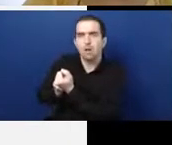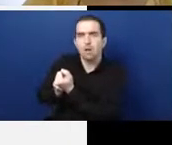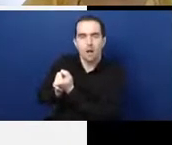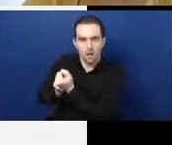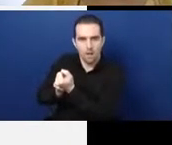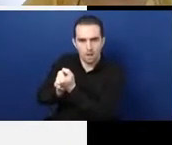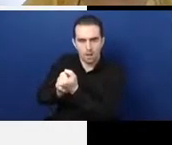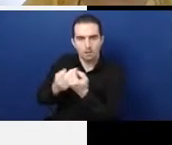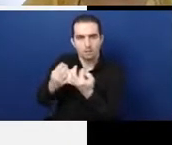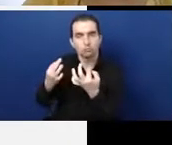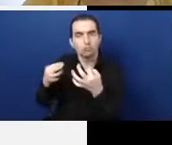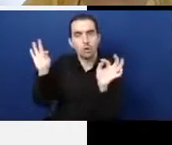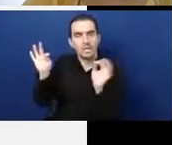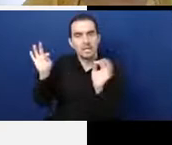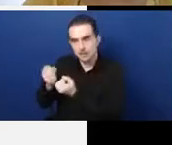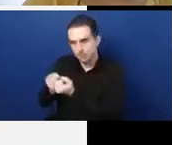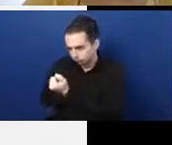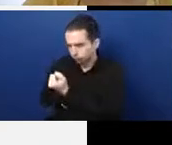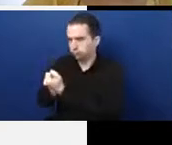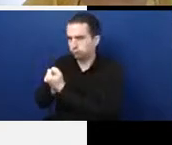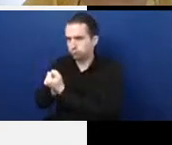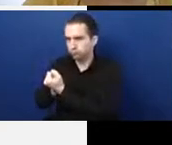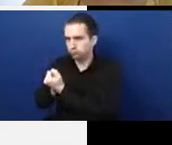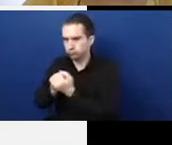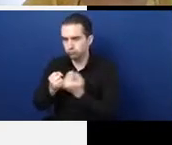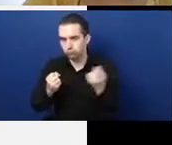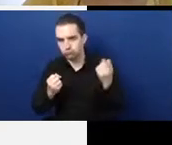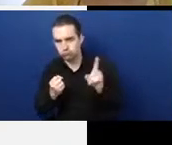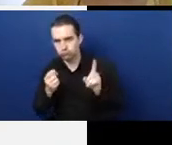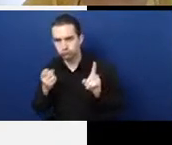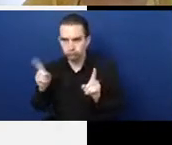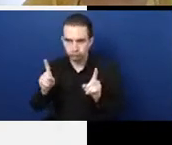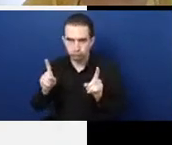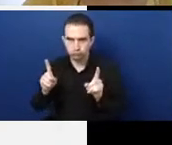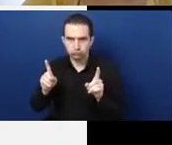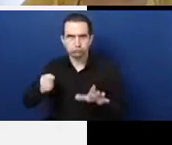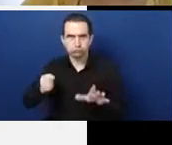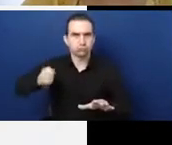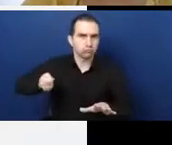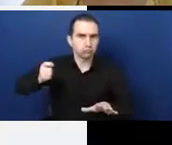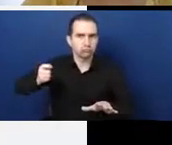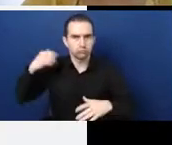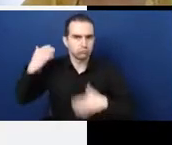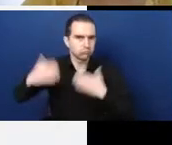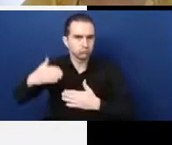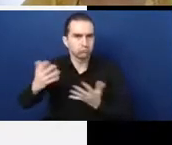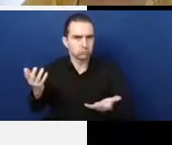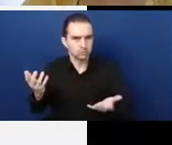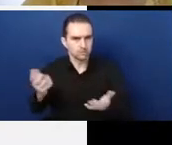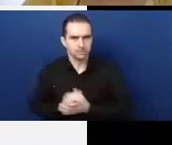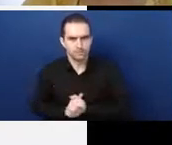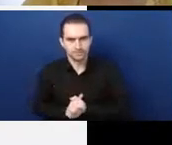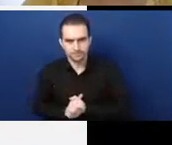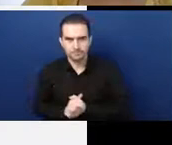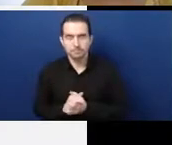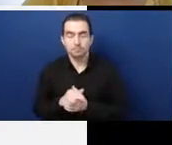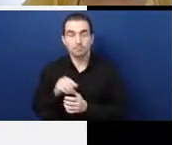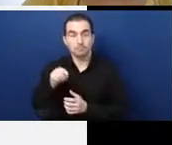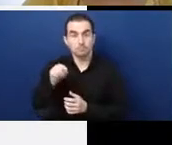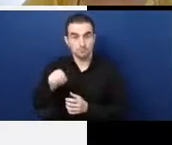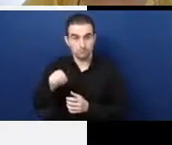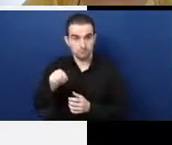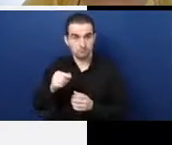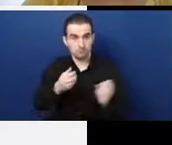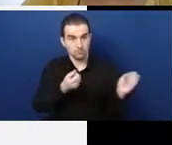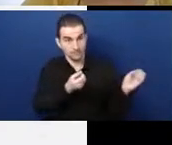these partners. But also, you also need to facilitate the victim to go to the court to provide